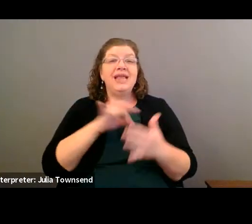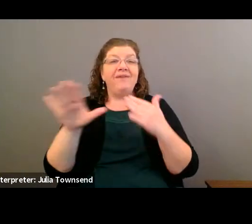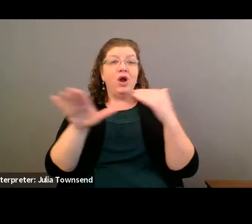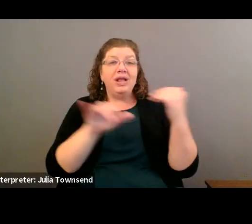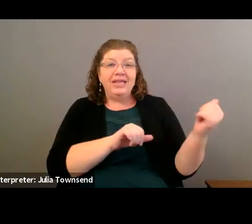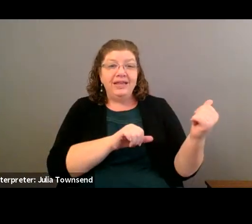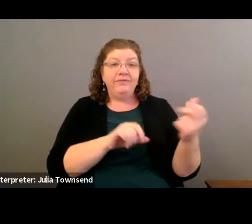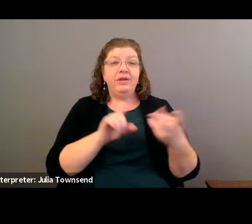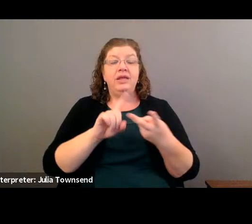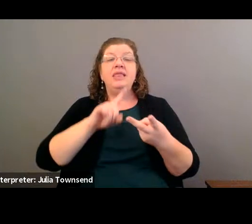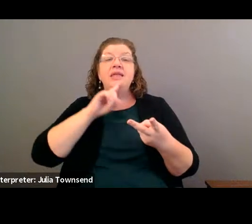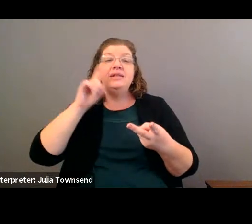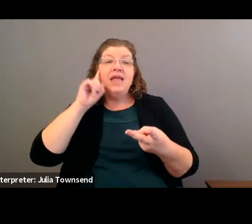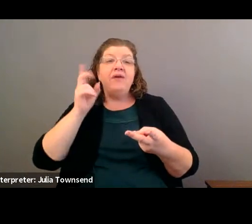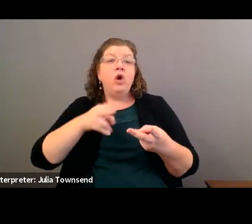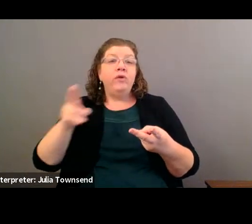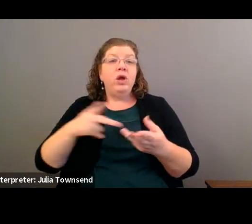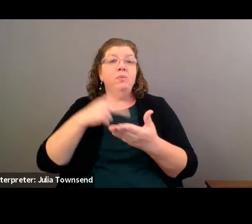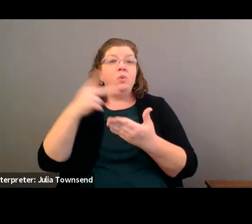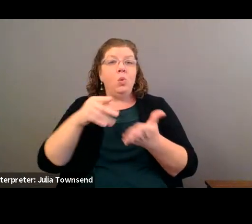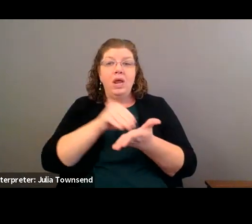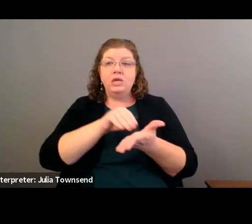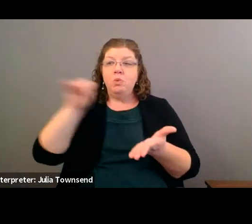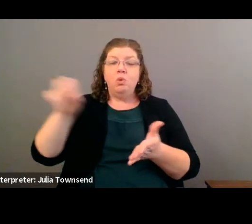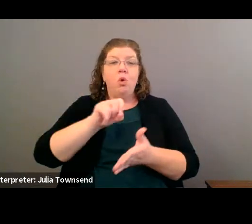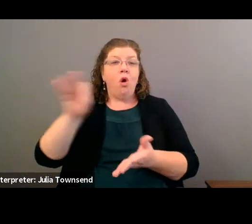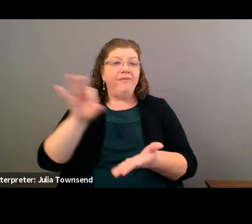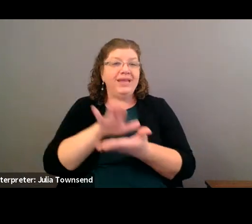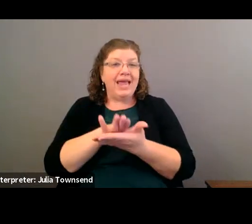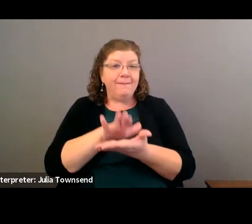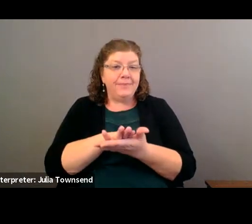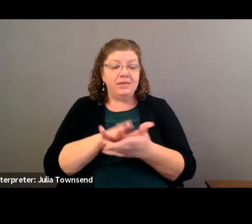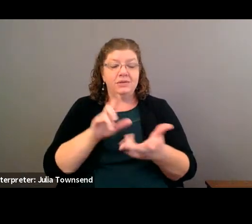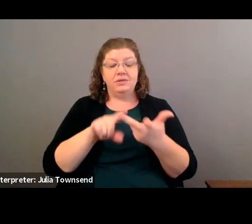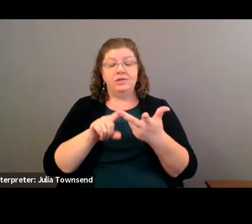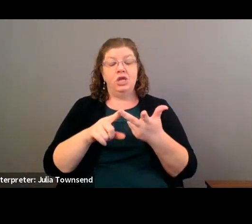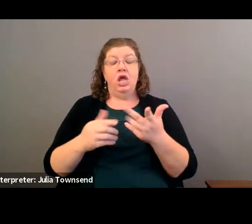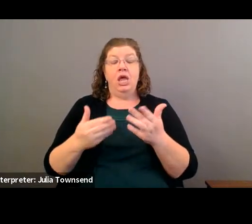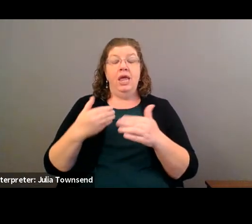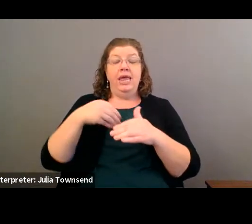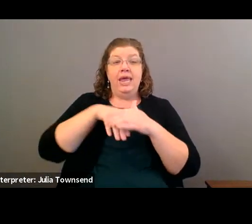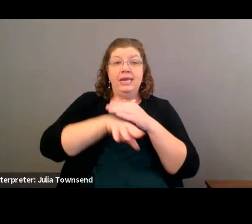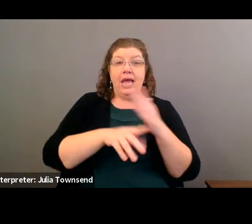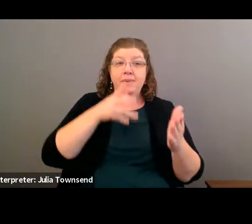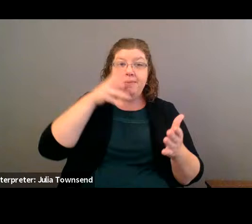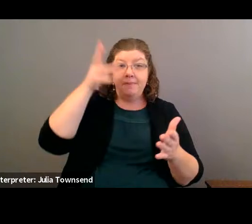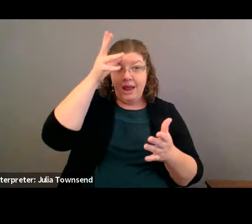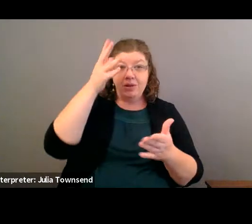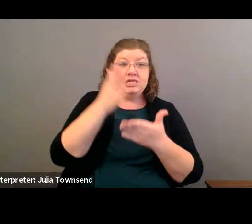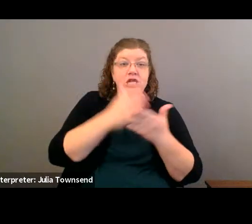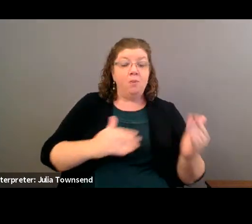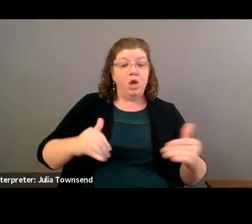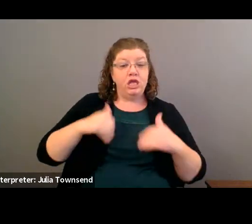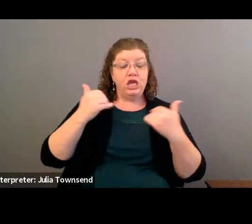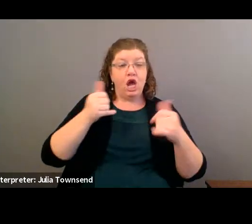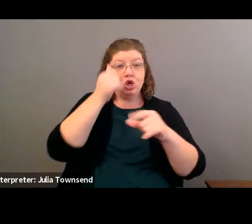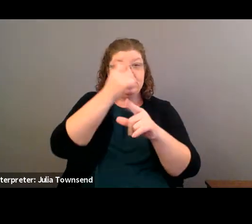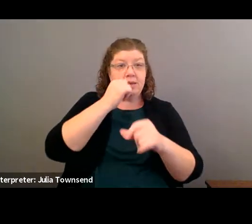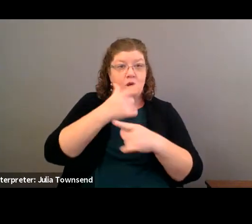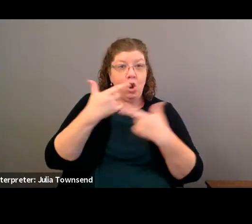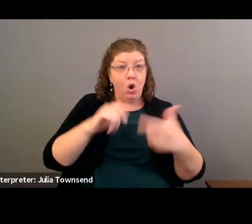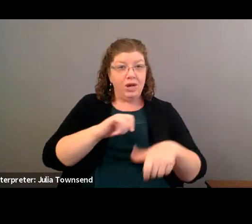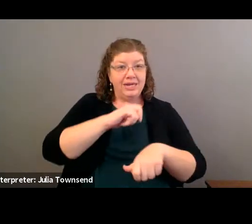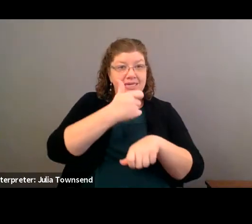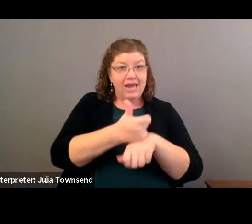hearing program is being moved off campus. Incoming parents, some having younger siblings already established in